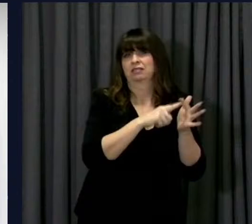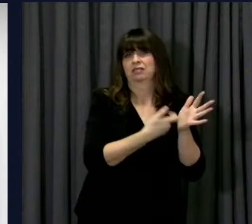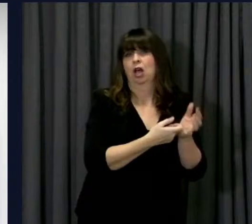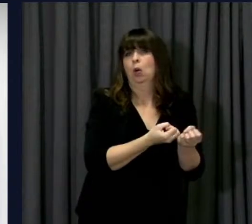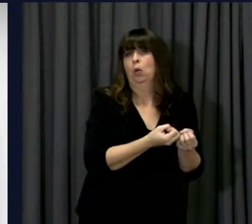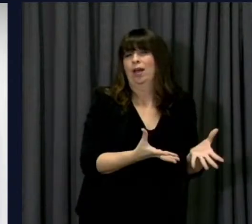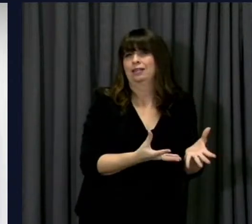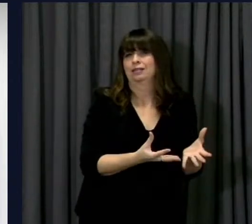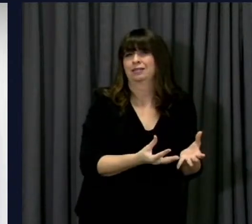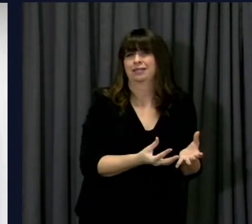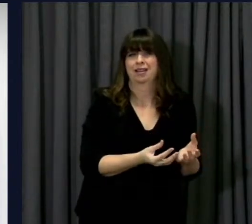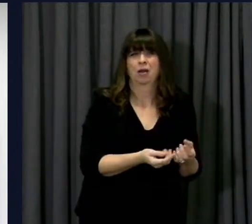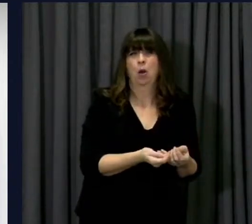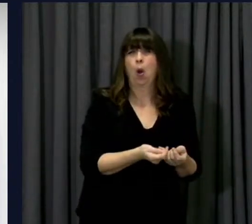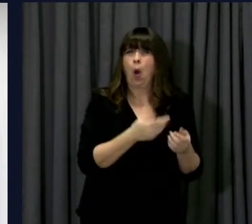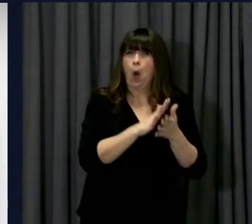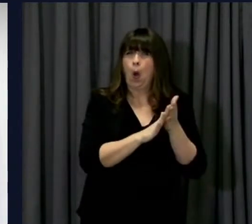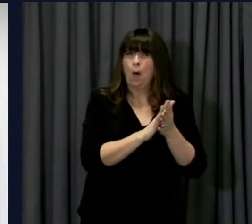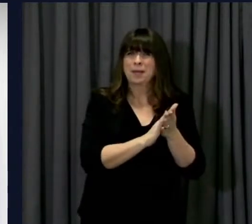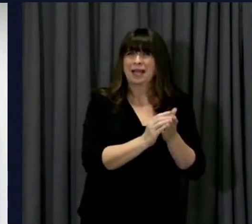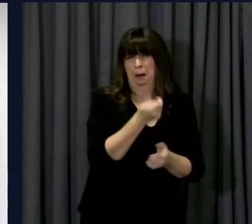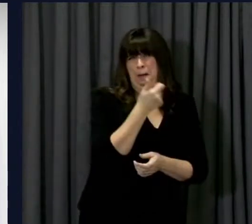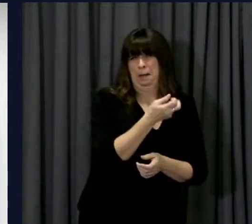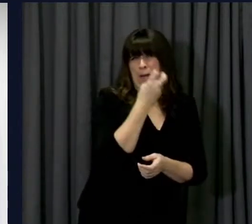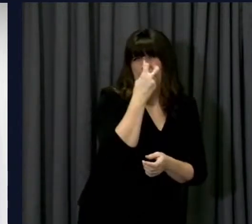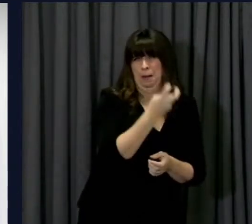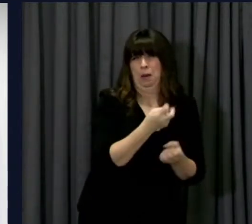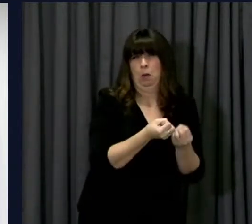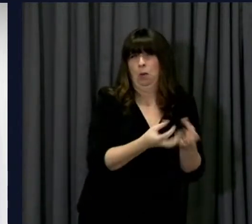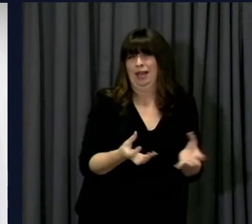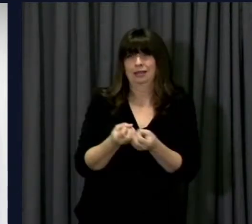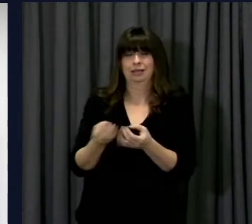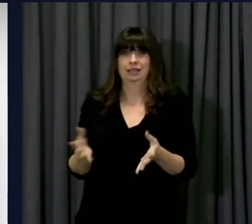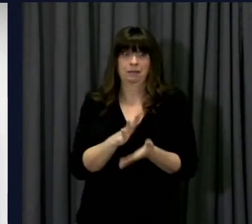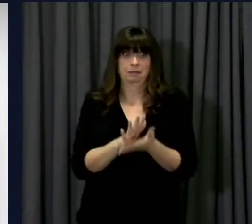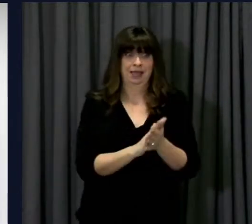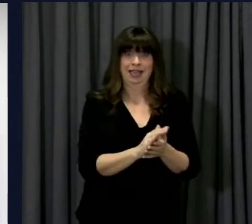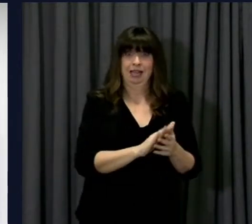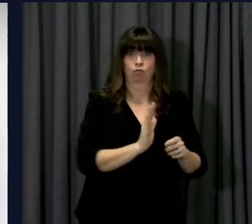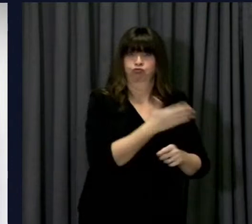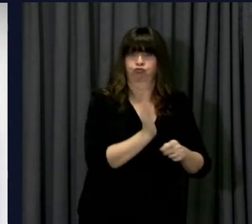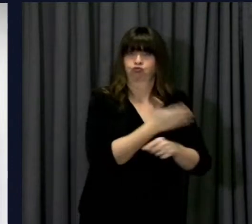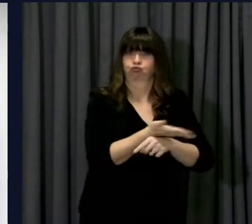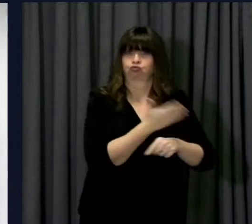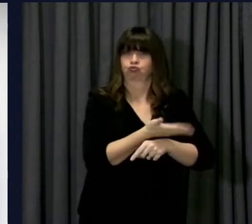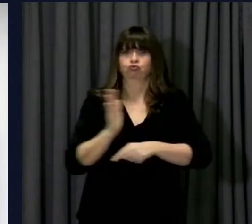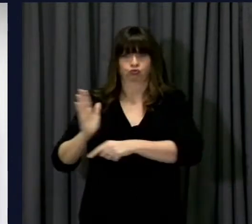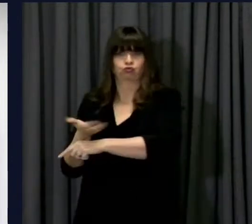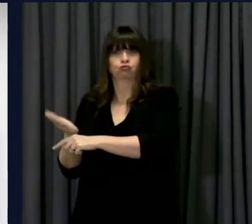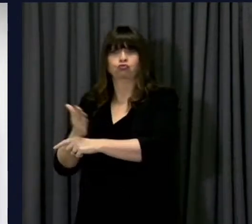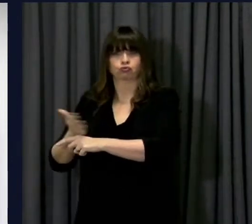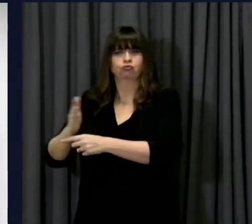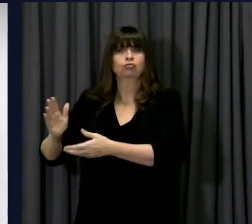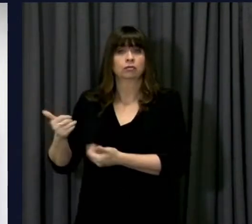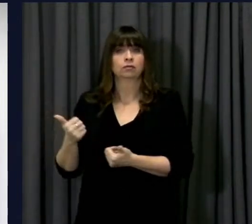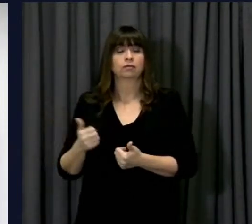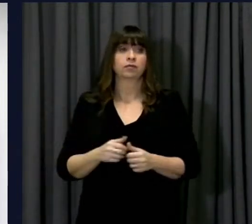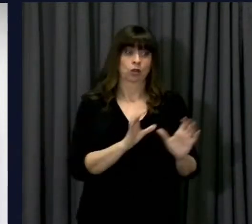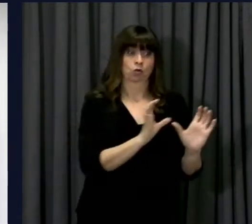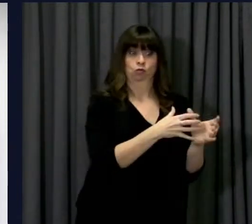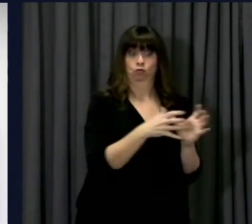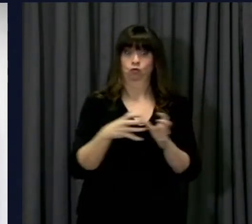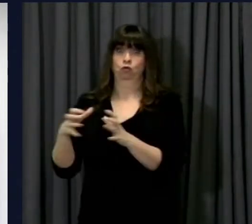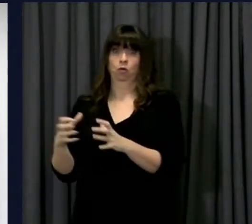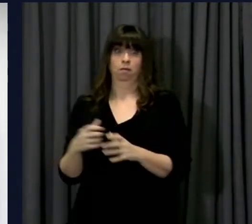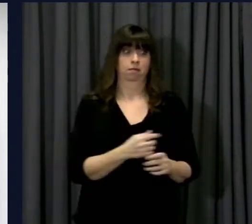vaccine is wasted. So that's highly efficient and effective use of the vaccine. I expect, particularly as we're running through groups 1 to 4,